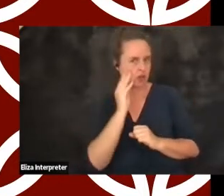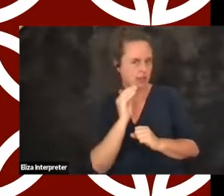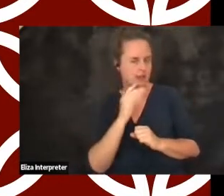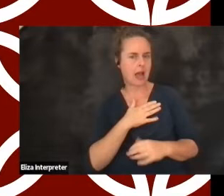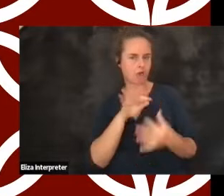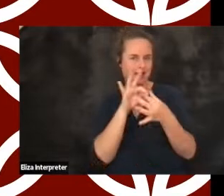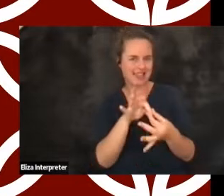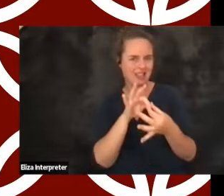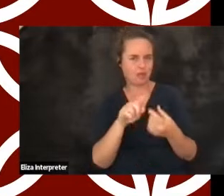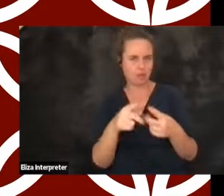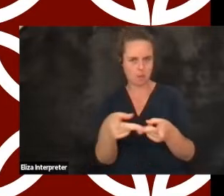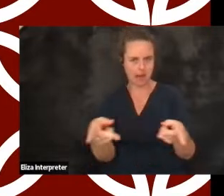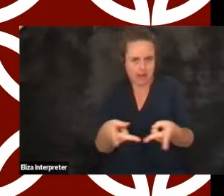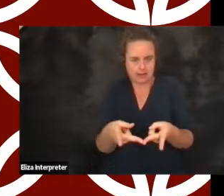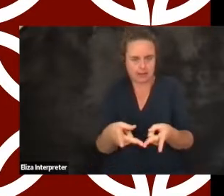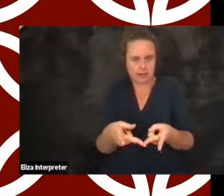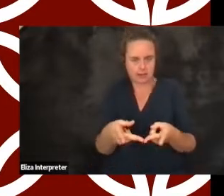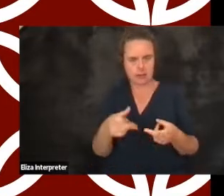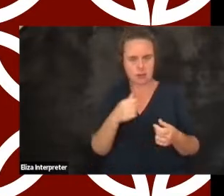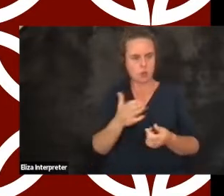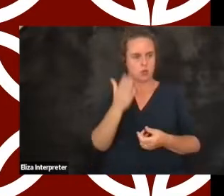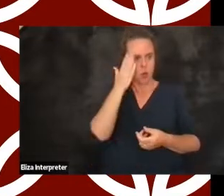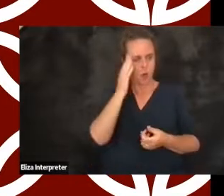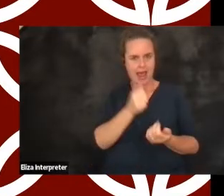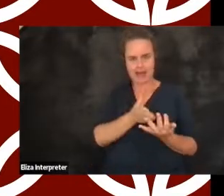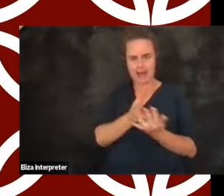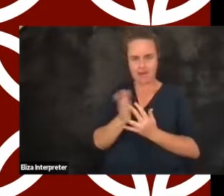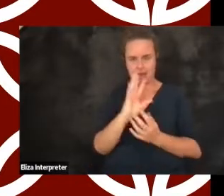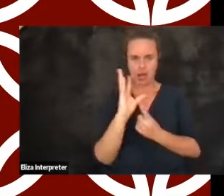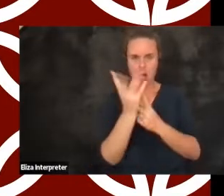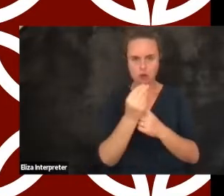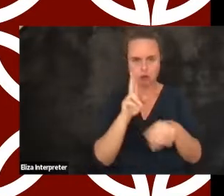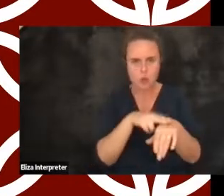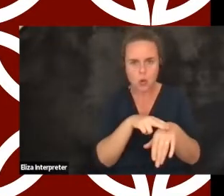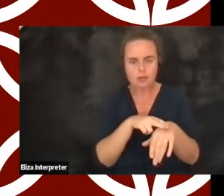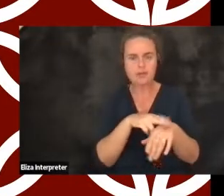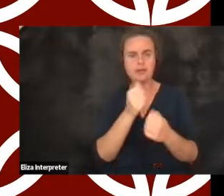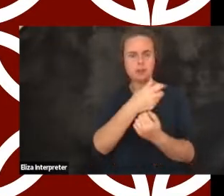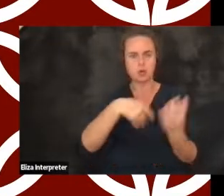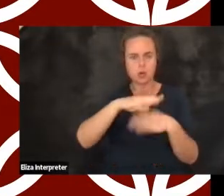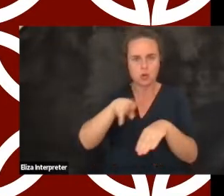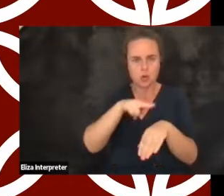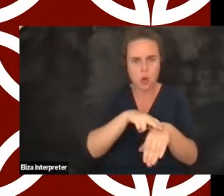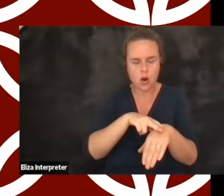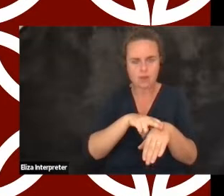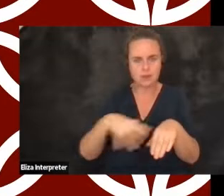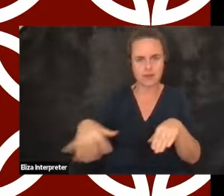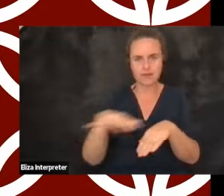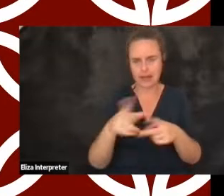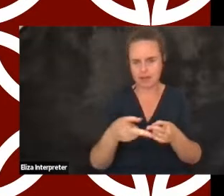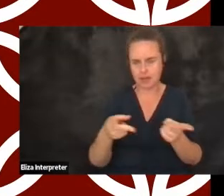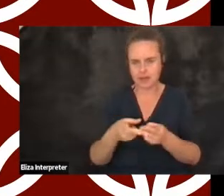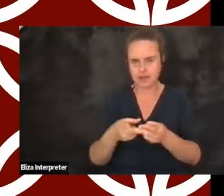our ability to know and navigate the cultural and social norms of that place, having a